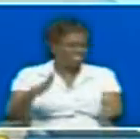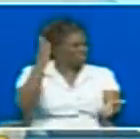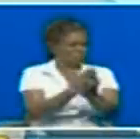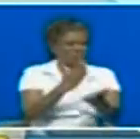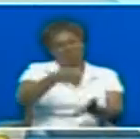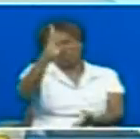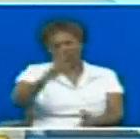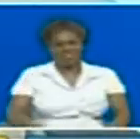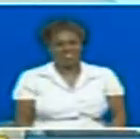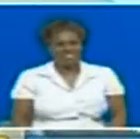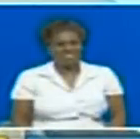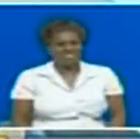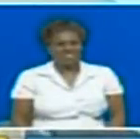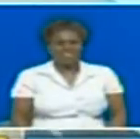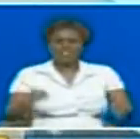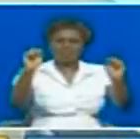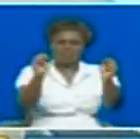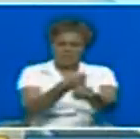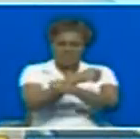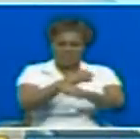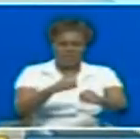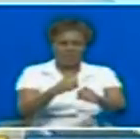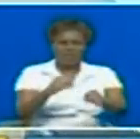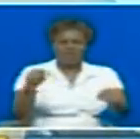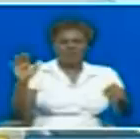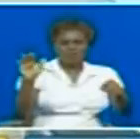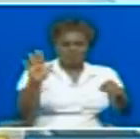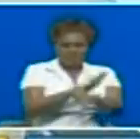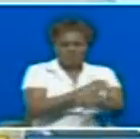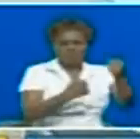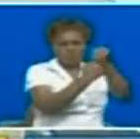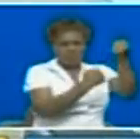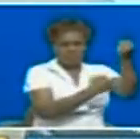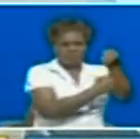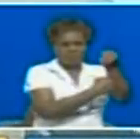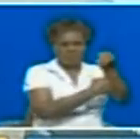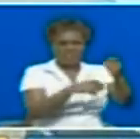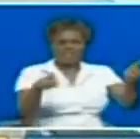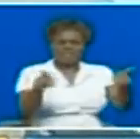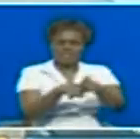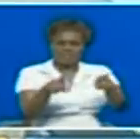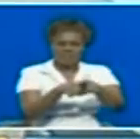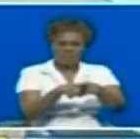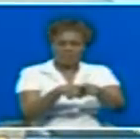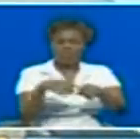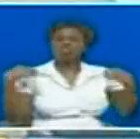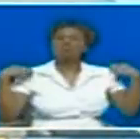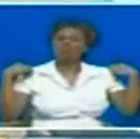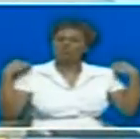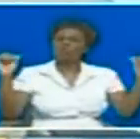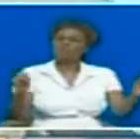To pick one child, and if you can't pick a full scholarship, even buy uniform,